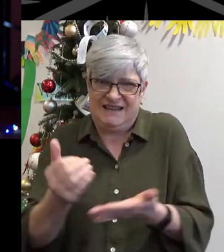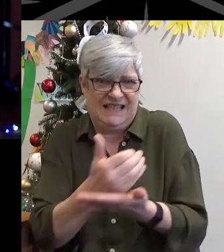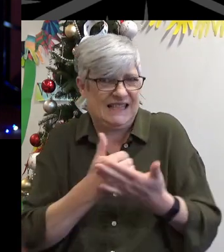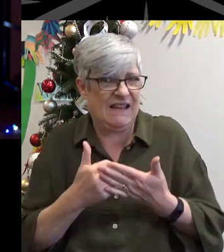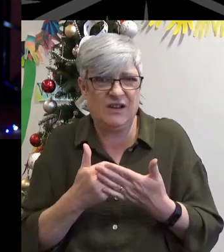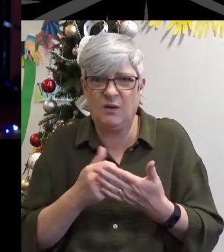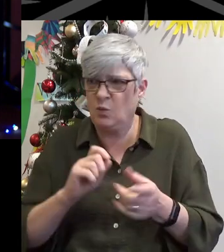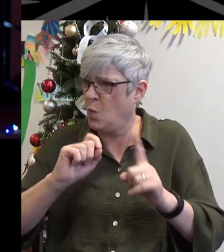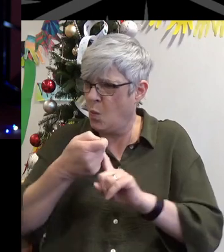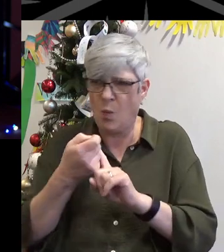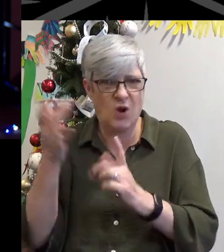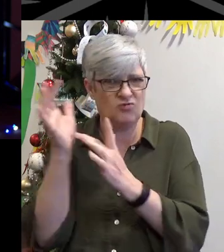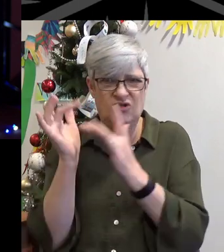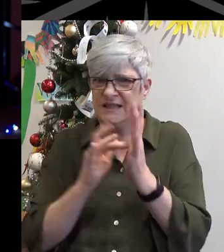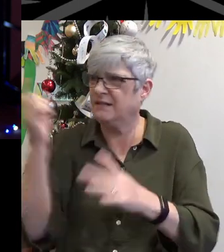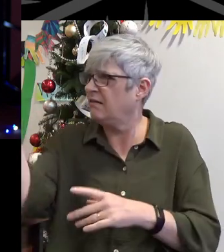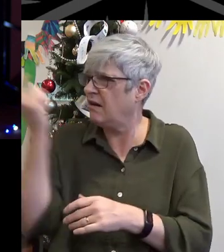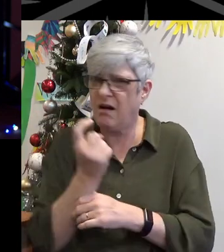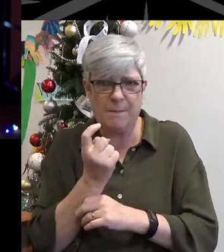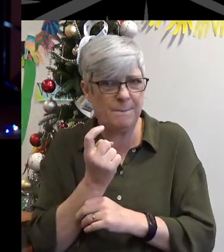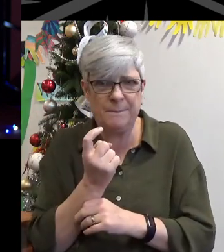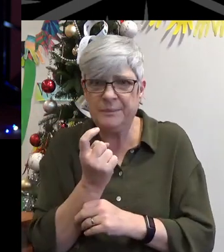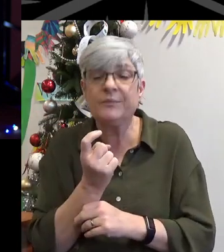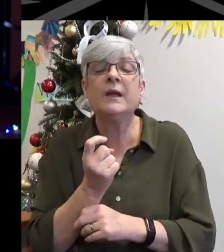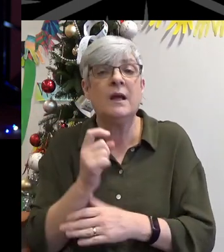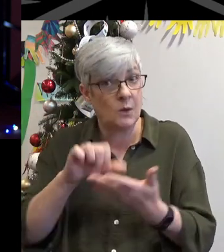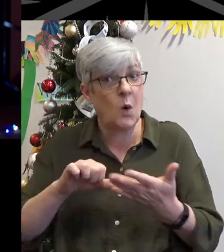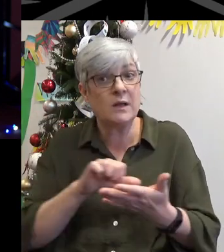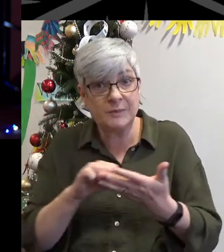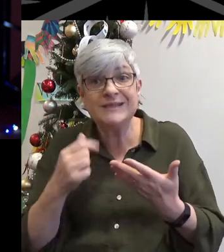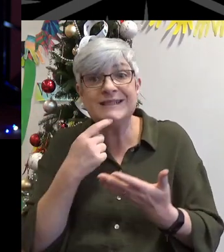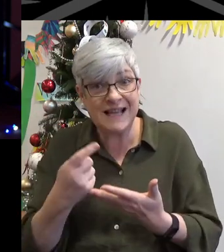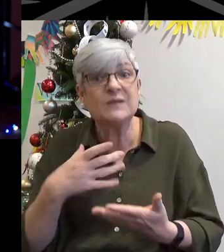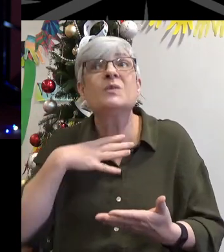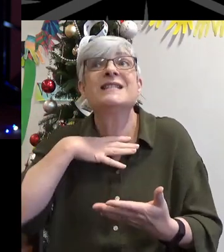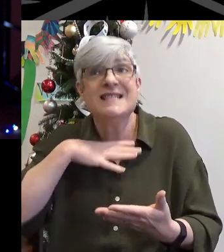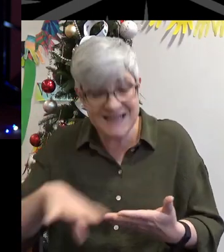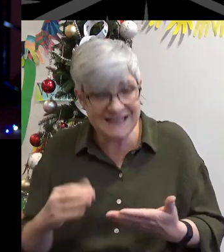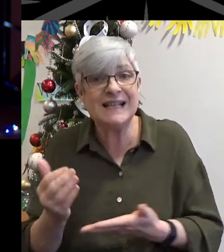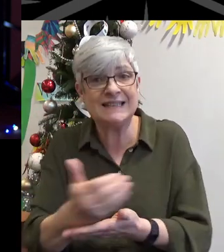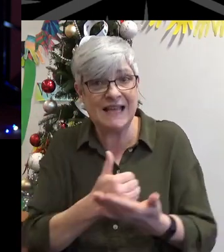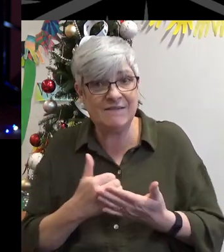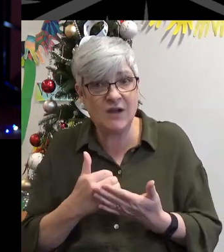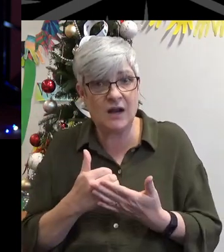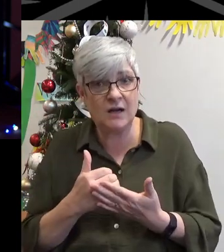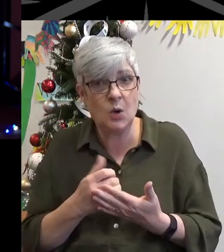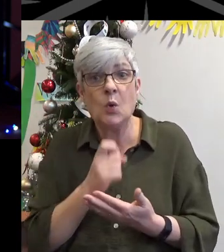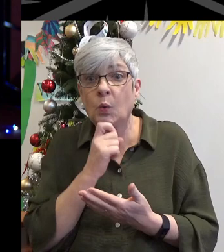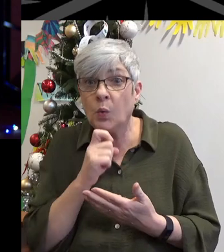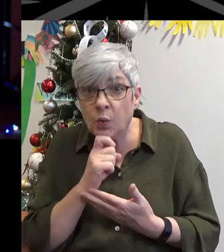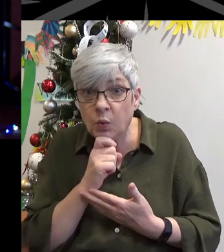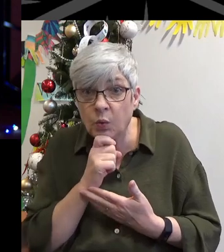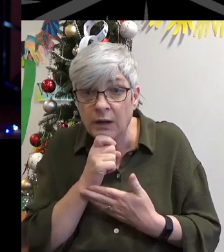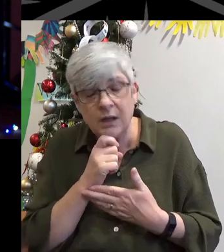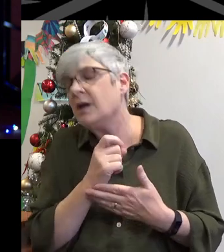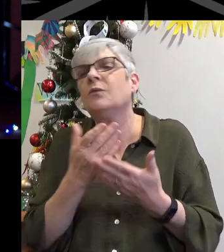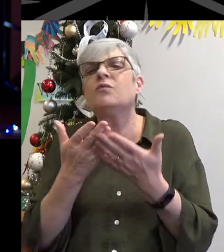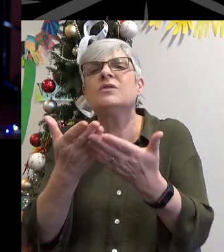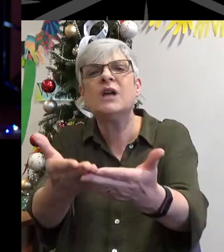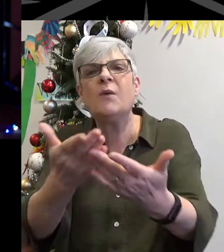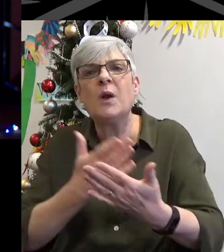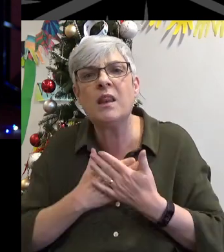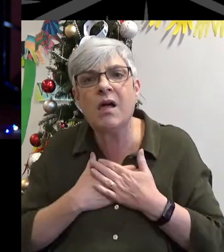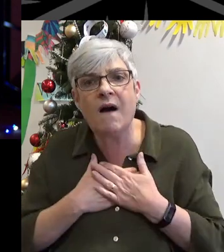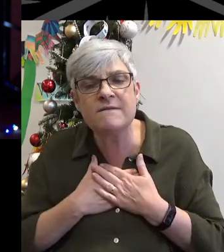coming. The gospel says we do need a savior, and that savior is not just one who is reaching out in love now,